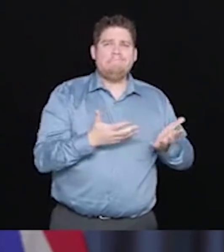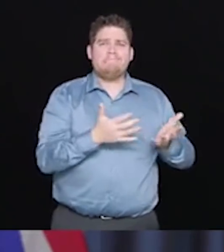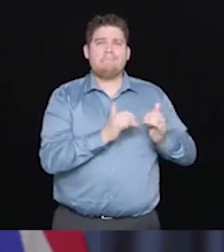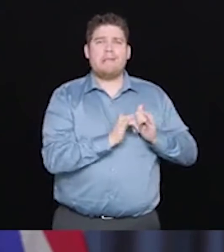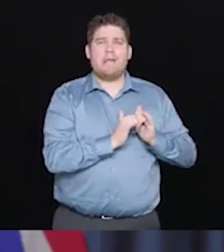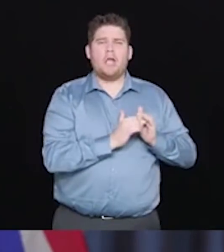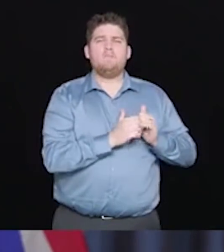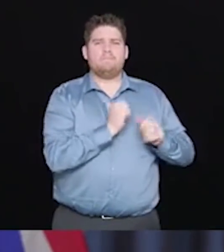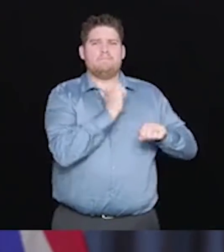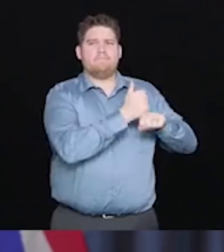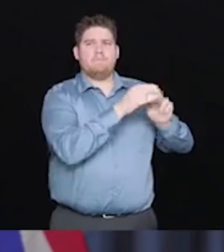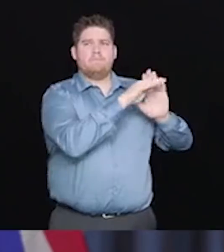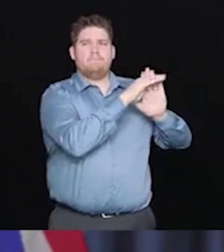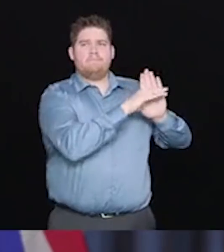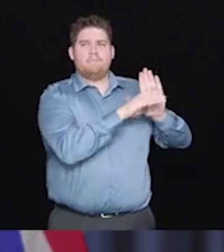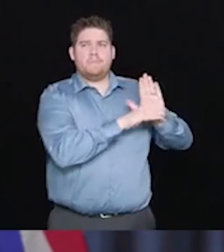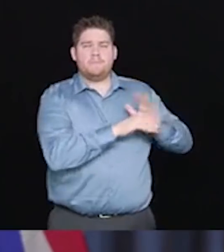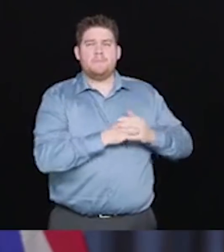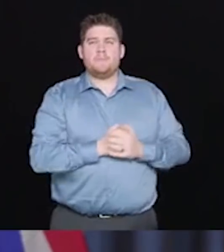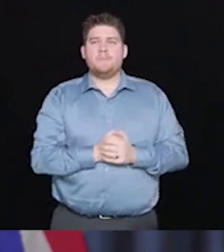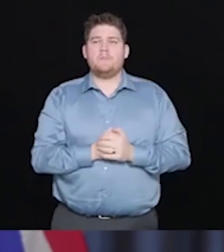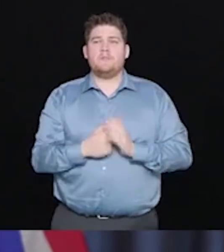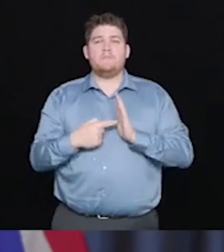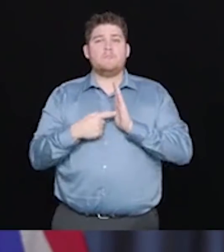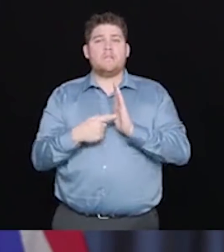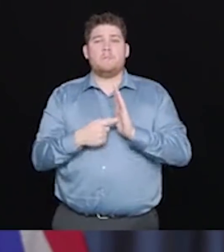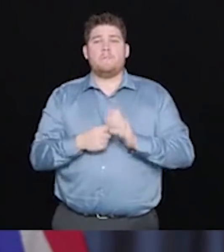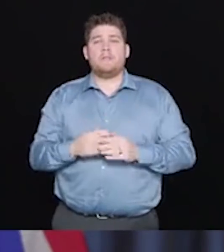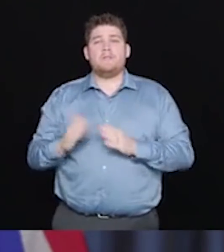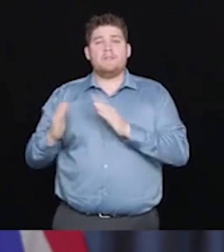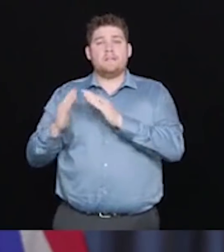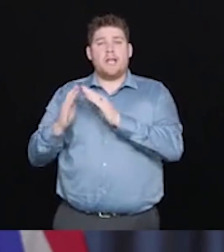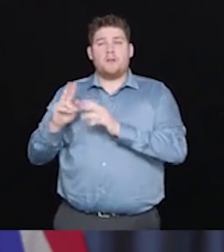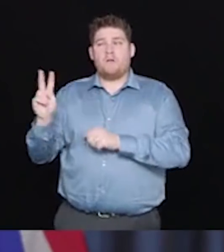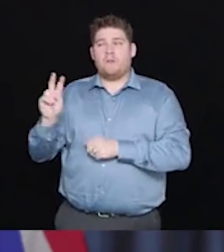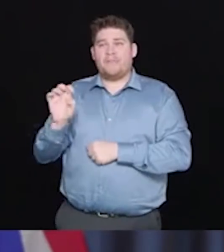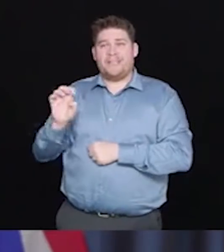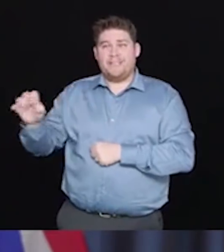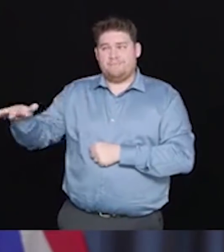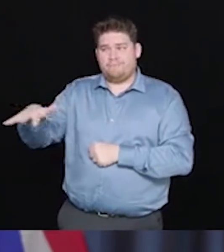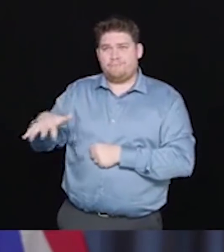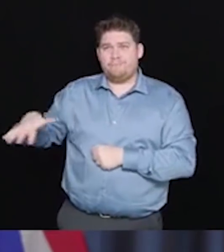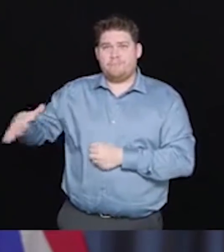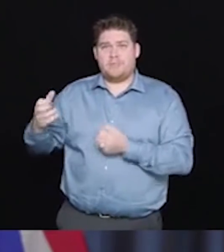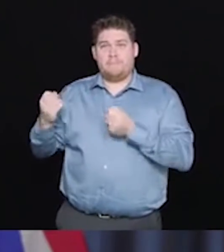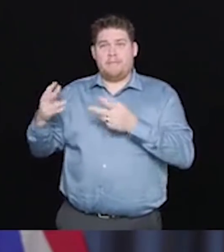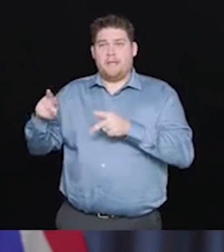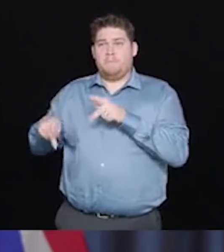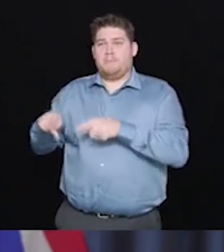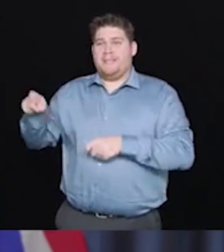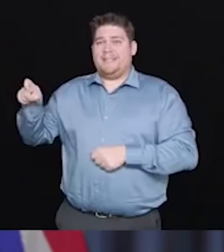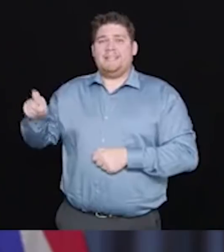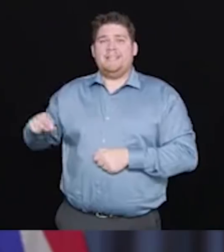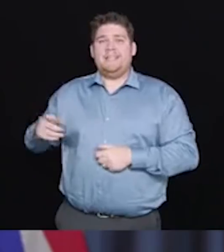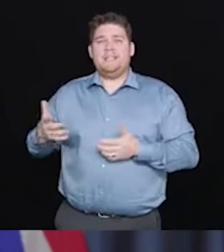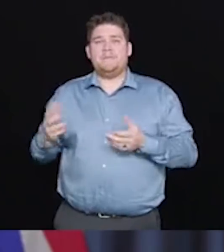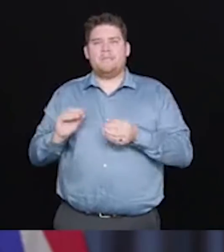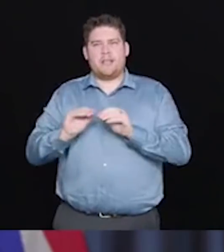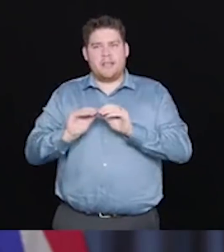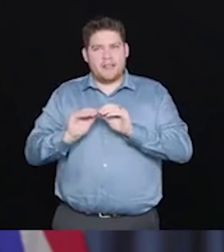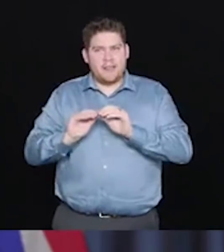required. So I think that's a very important piece to help ensure that we can support people in